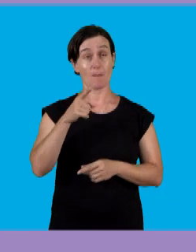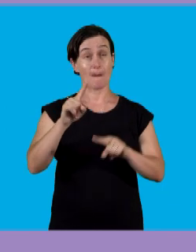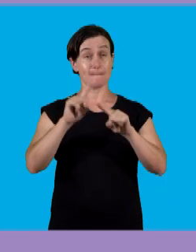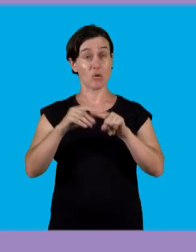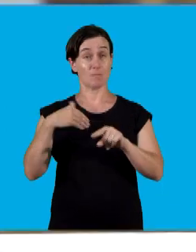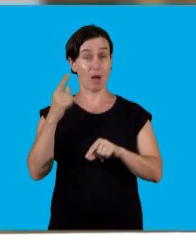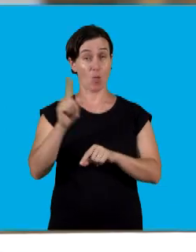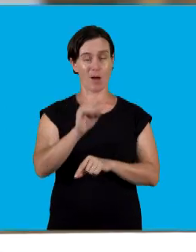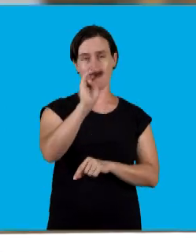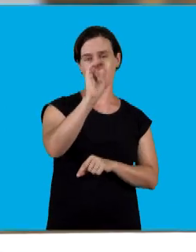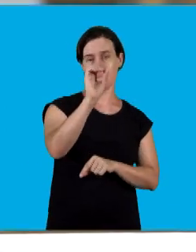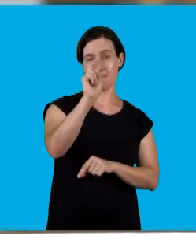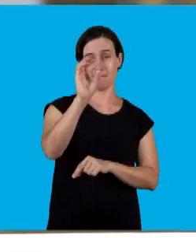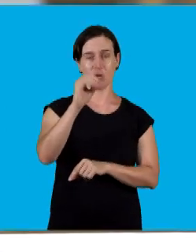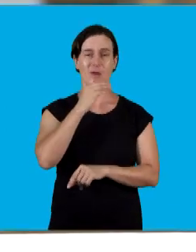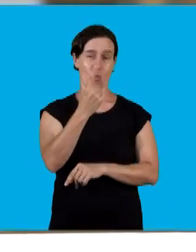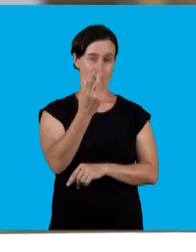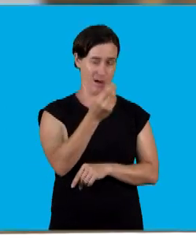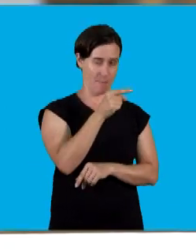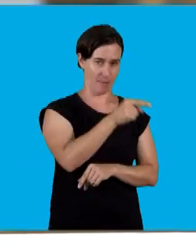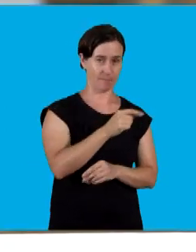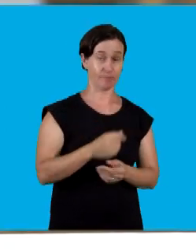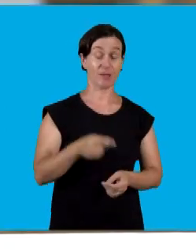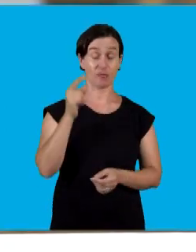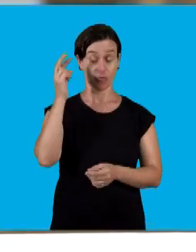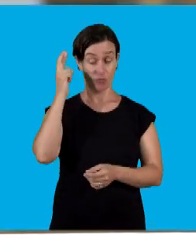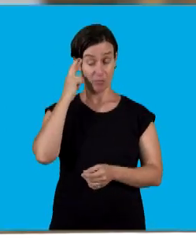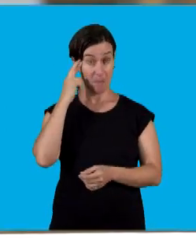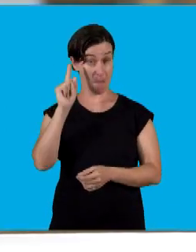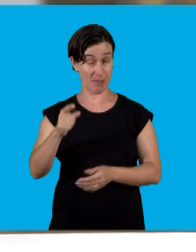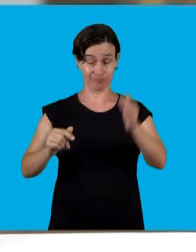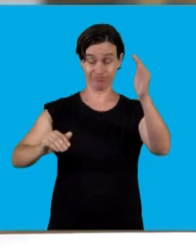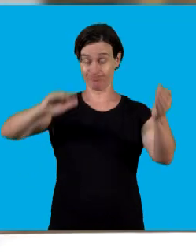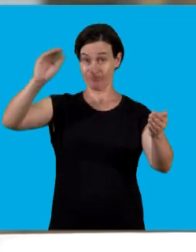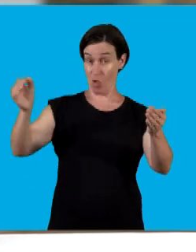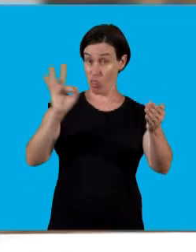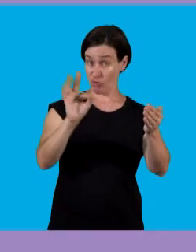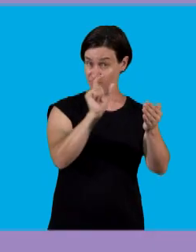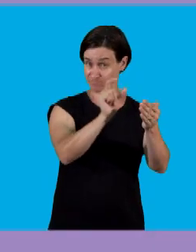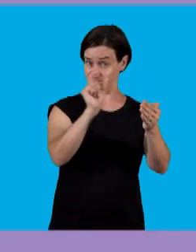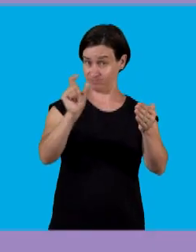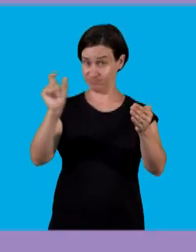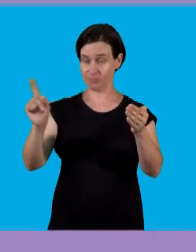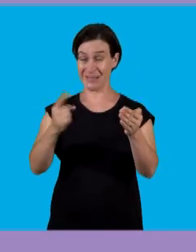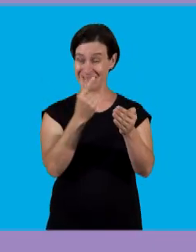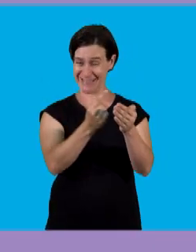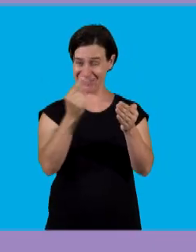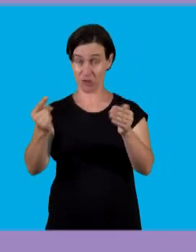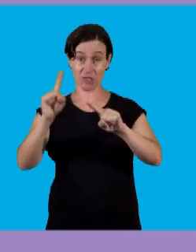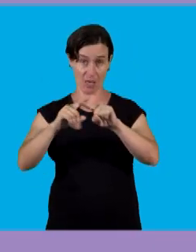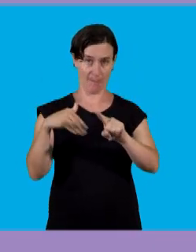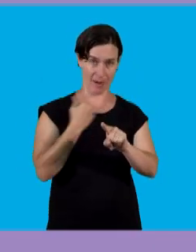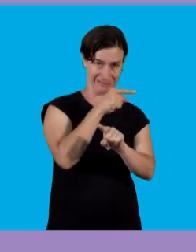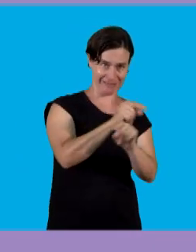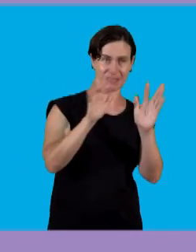remember, each term of that trinomial must multiply with that monomial. Now we have a